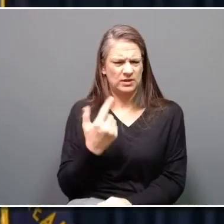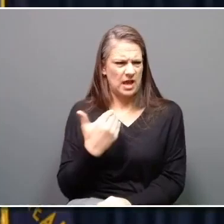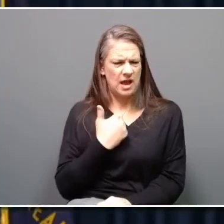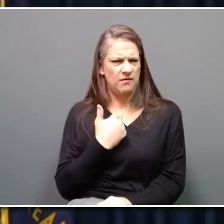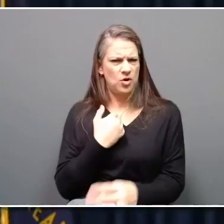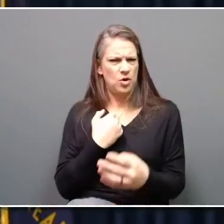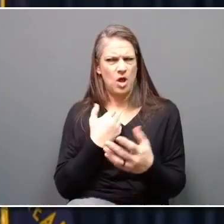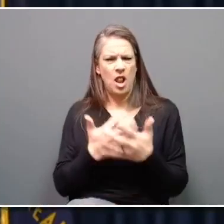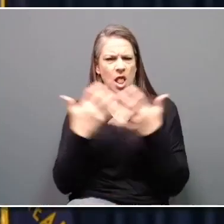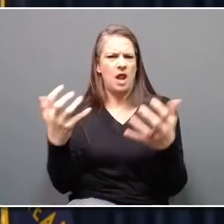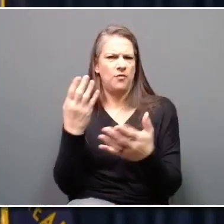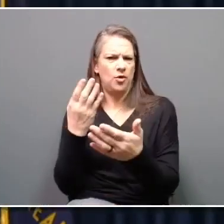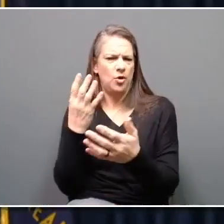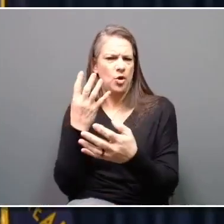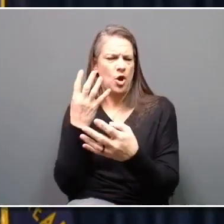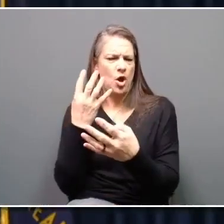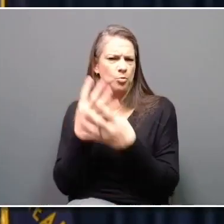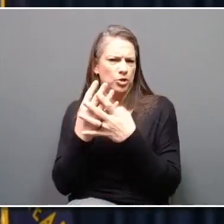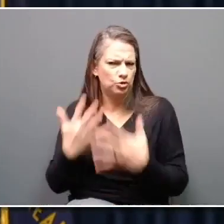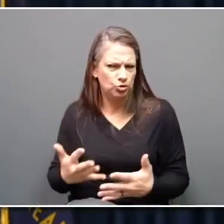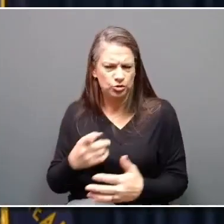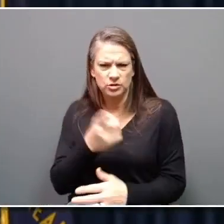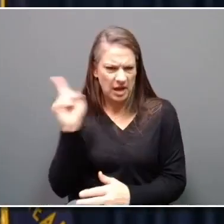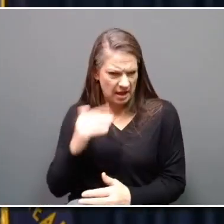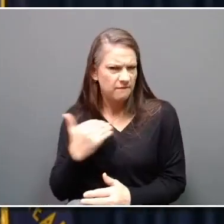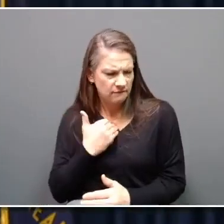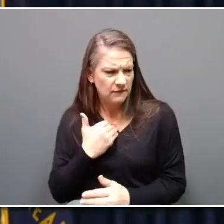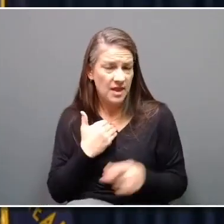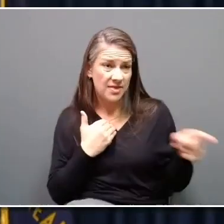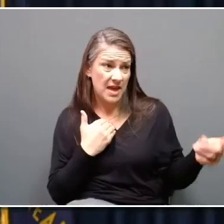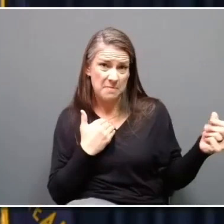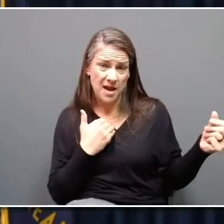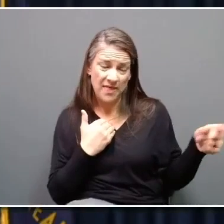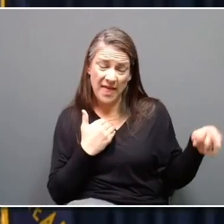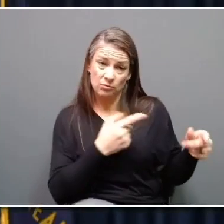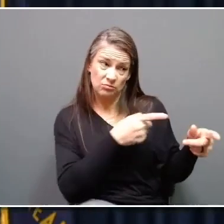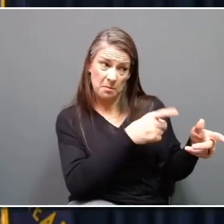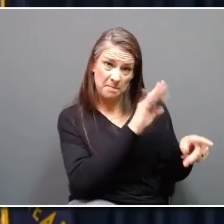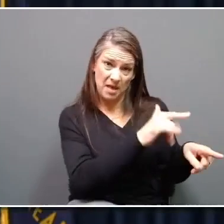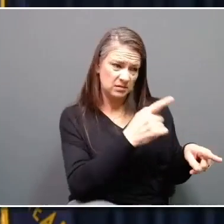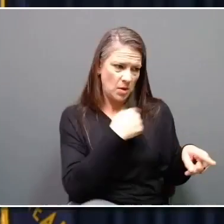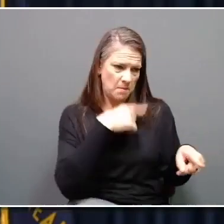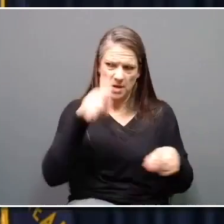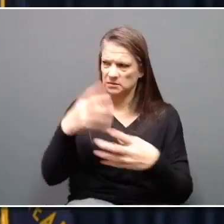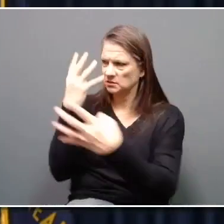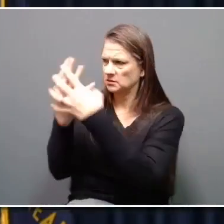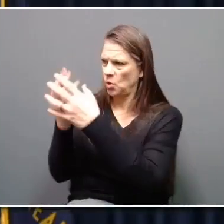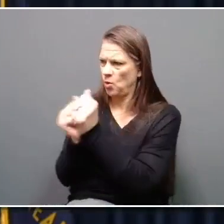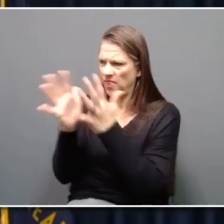than budgeted in our penal systems. This would require us to house them with no money for them. There are